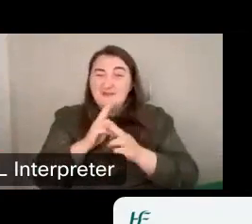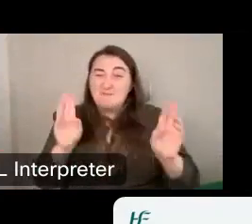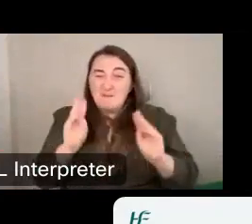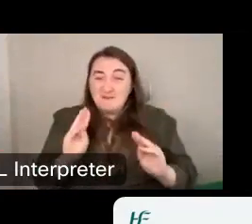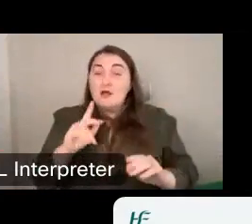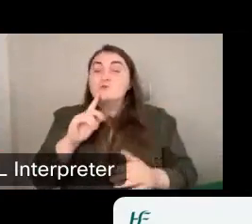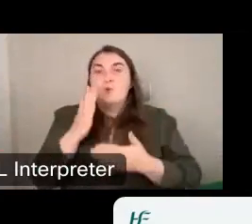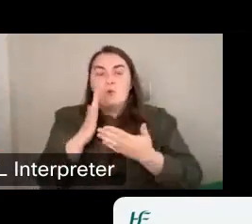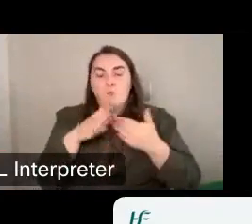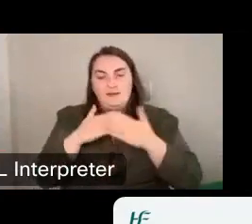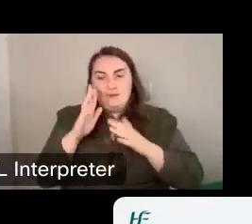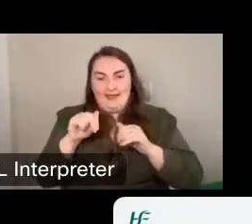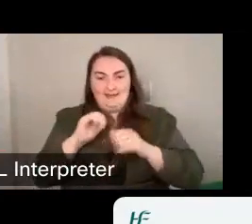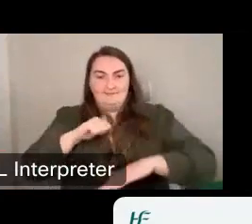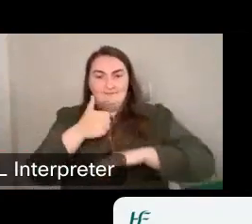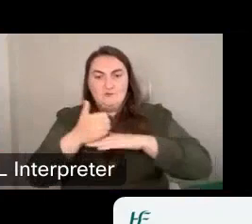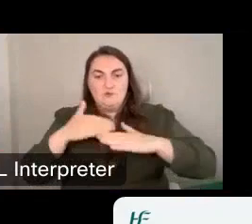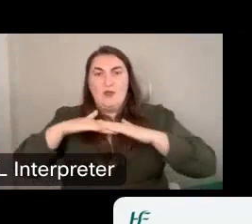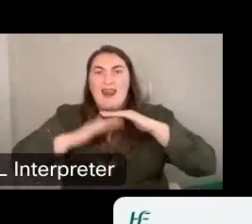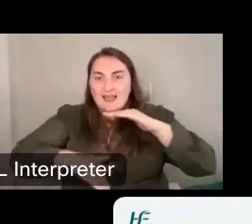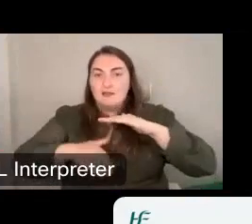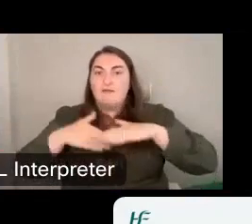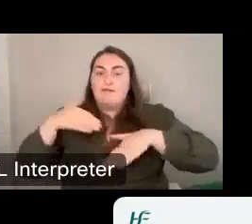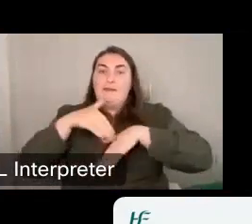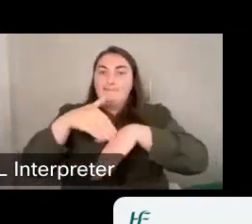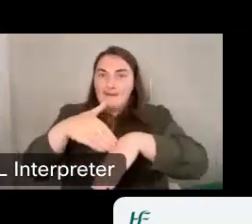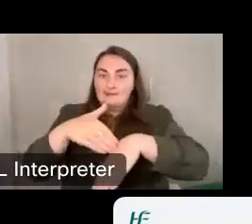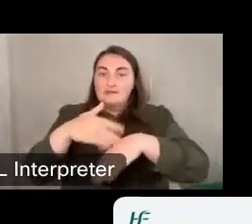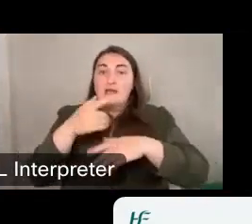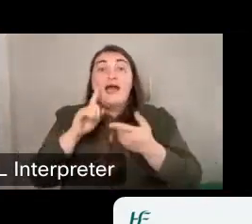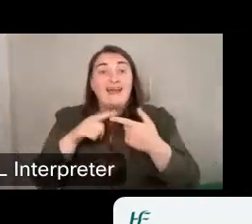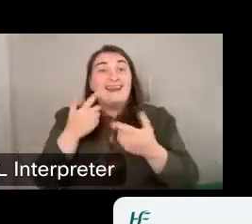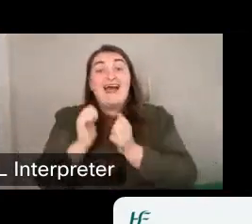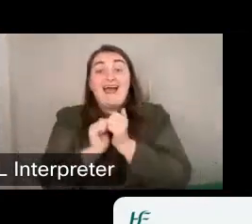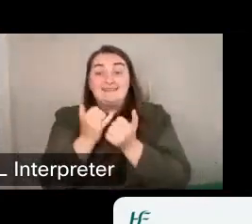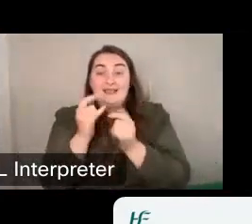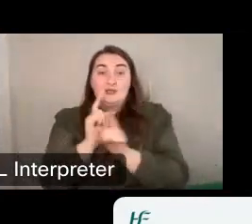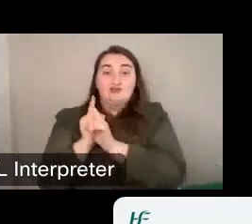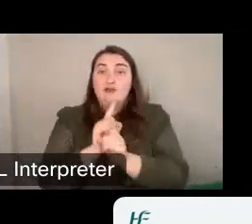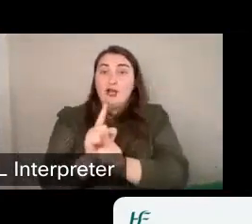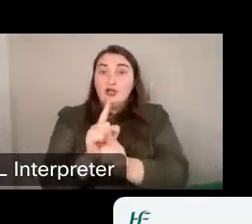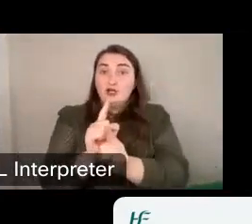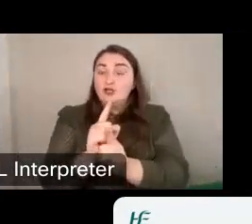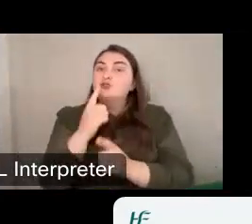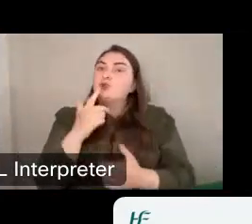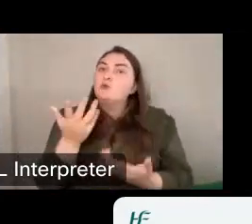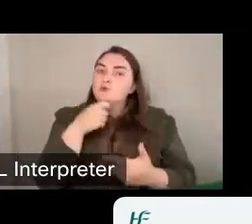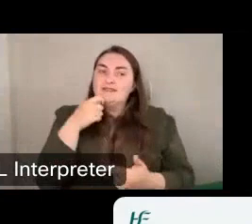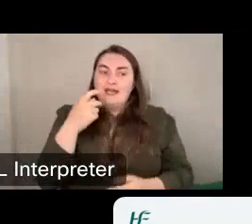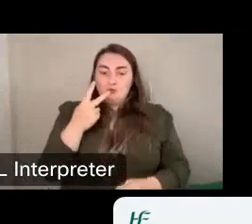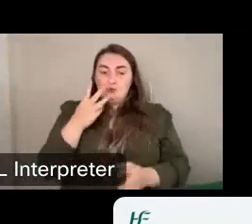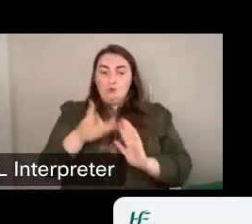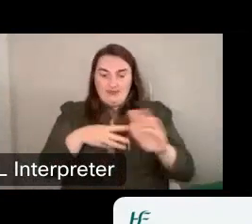place to minimize the impact of it. And it also acts as a tracker, because what you would typically do is, say, 2 weeks